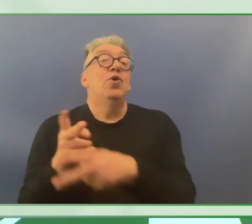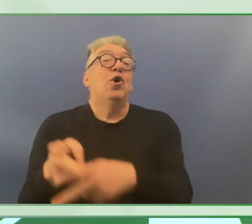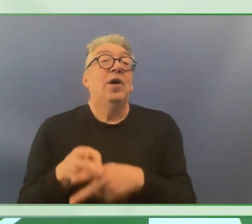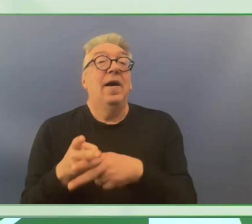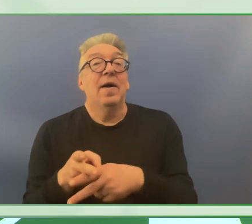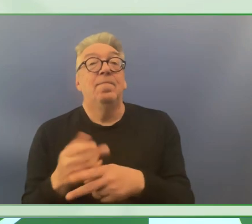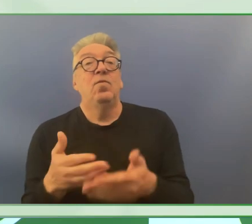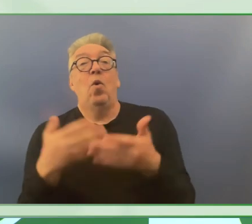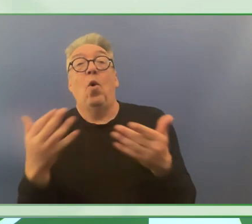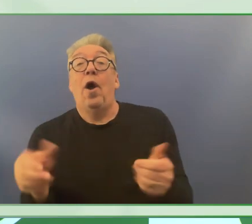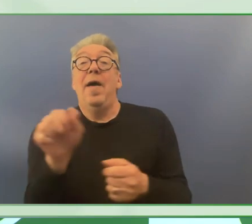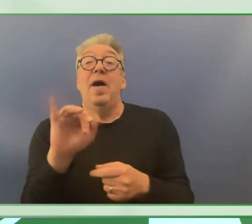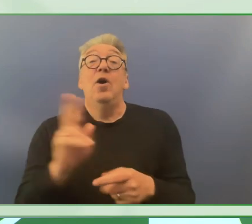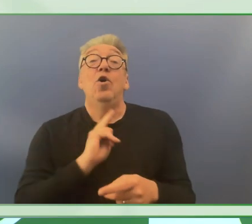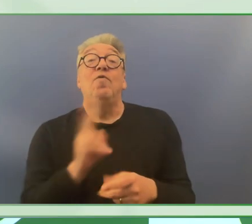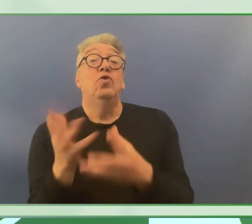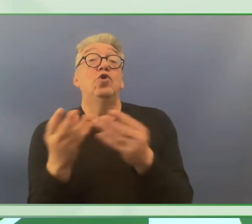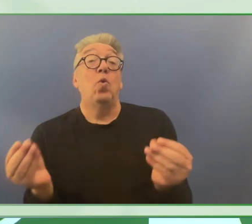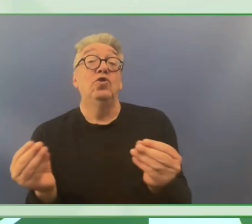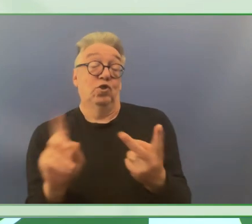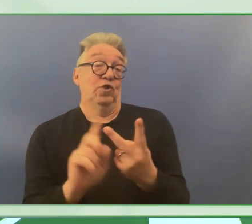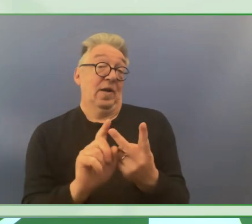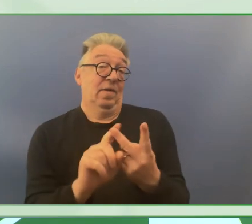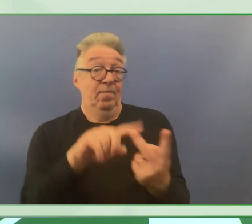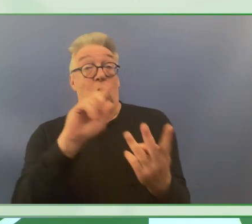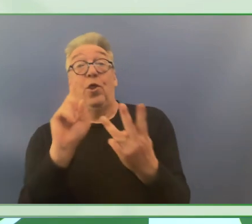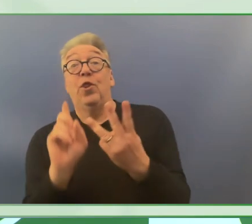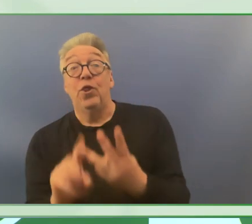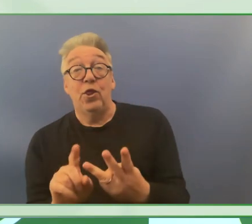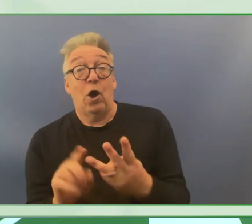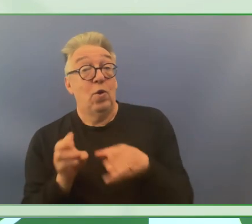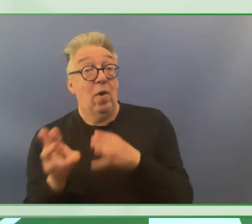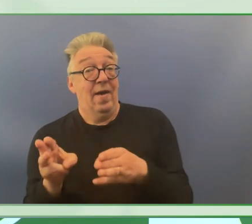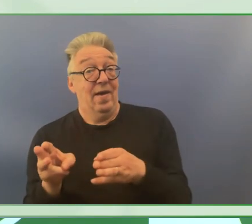your organization. And number 3 is that you